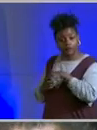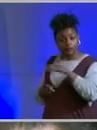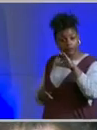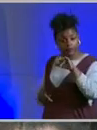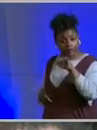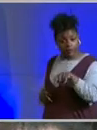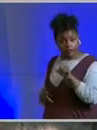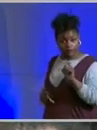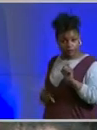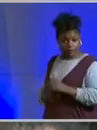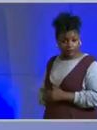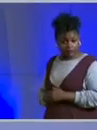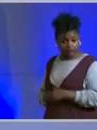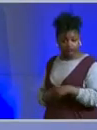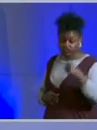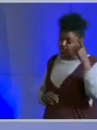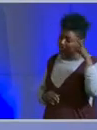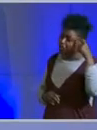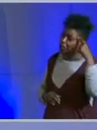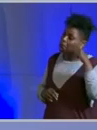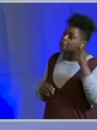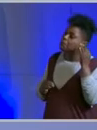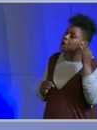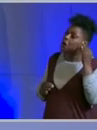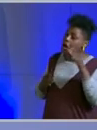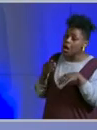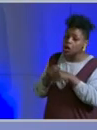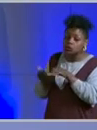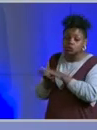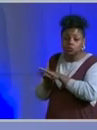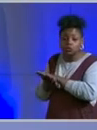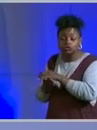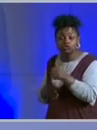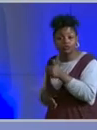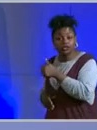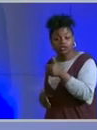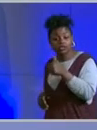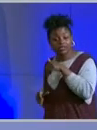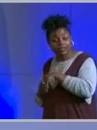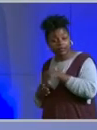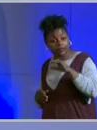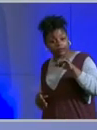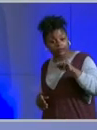think about adding additional school transportation in our city?